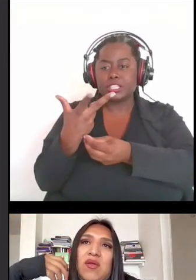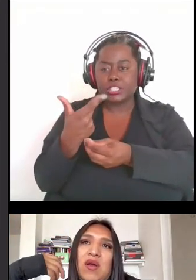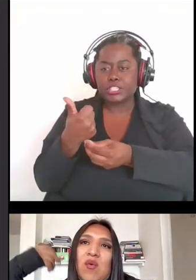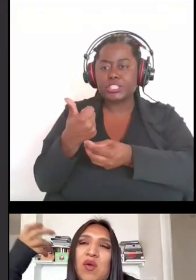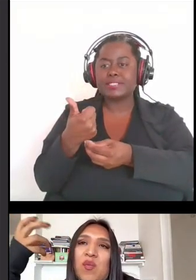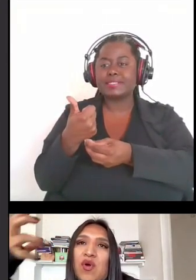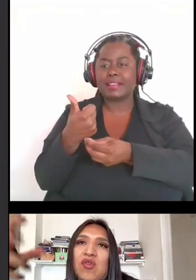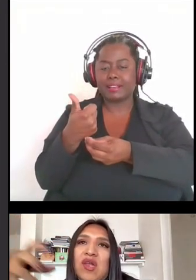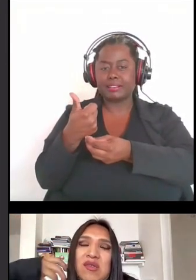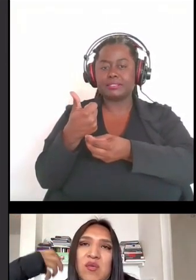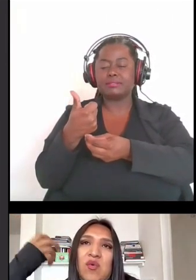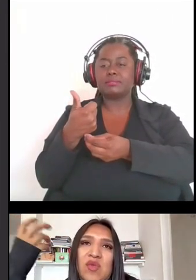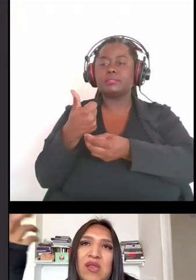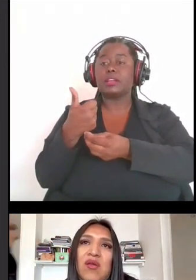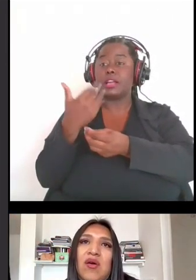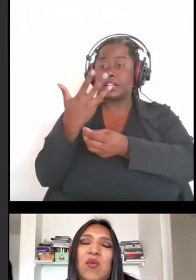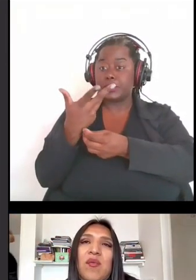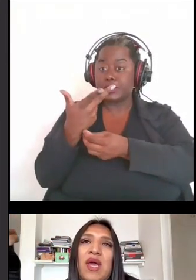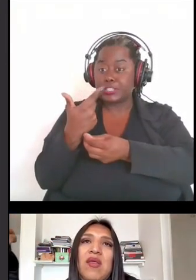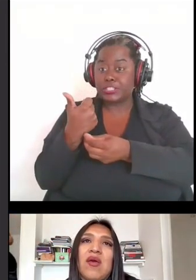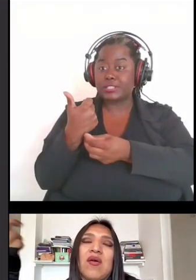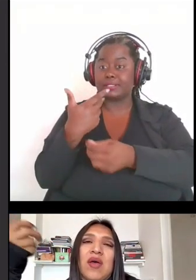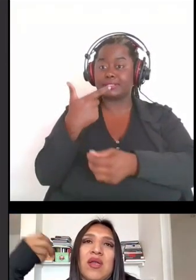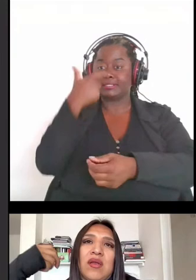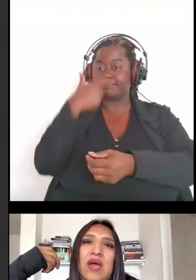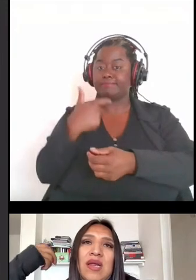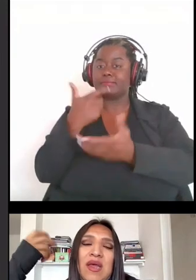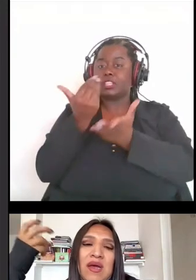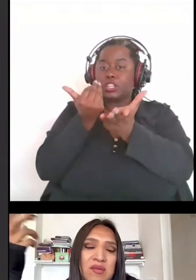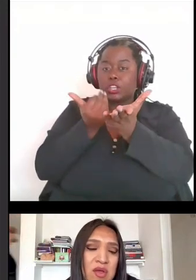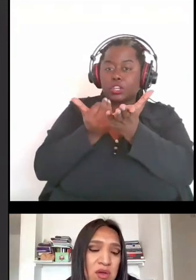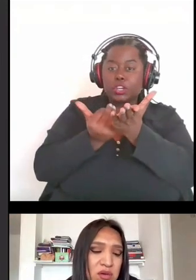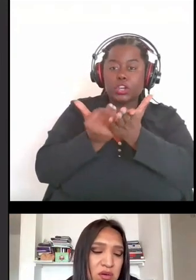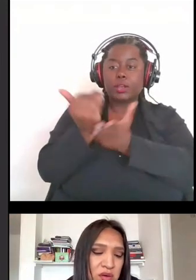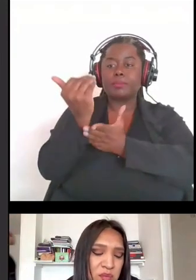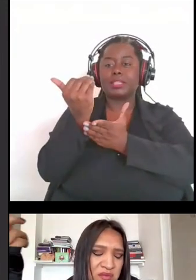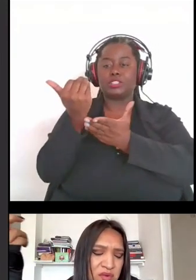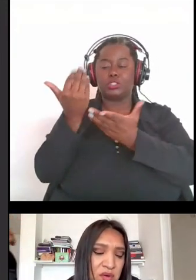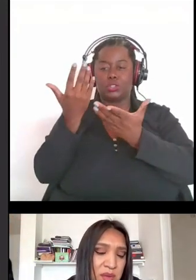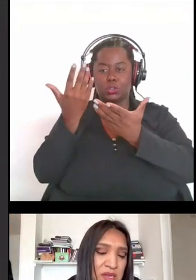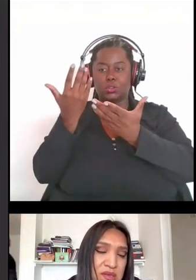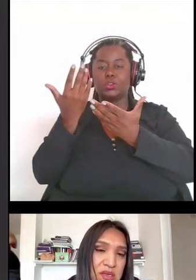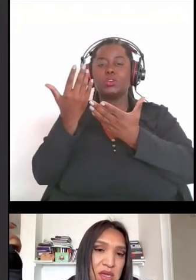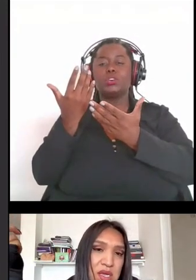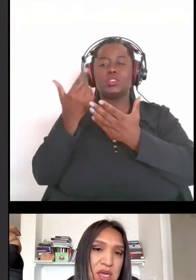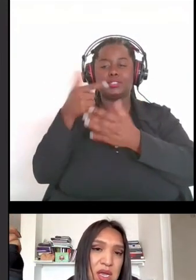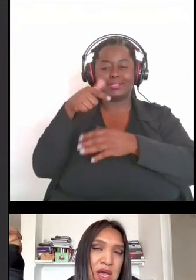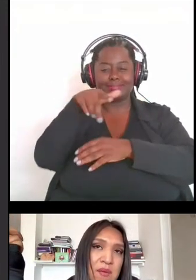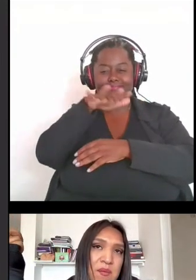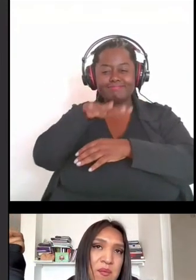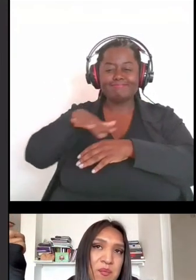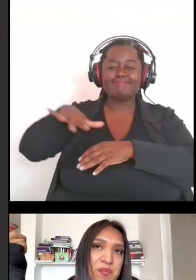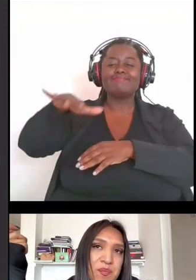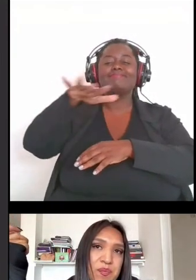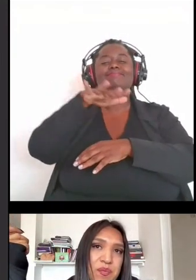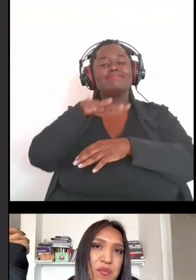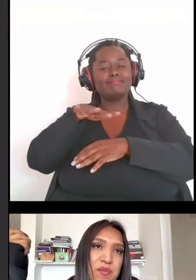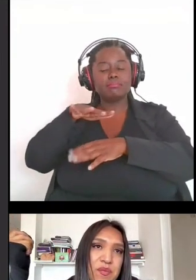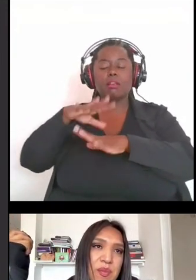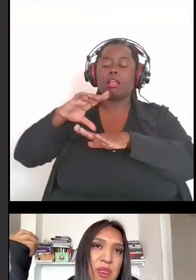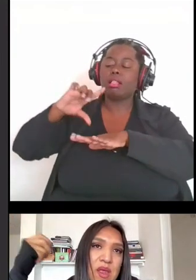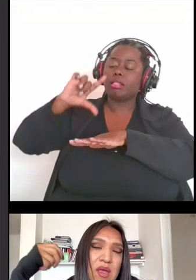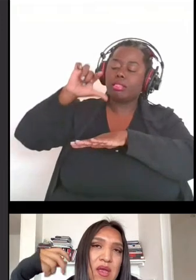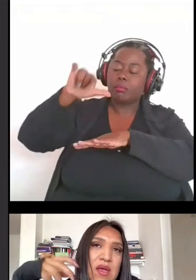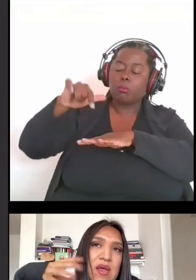artist who found the man it's working and then and kind of an